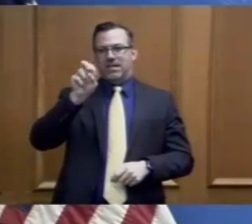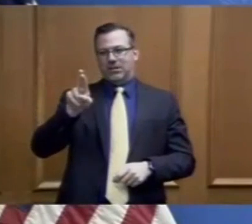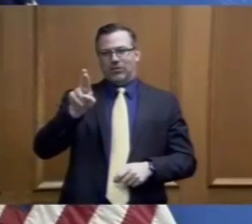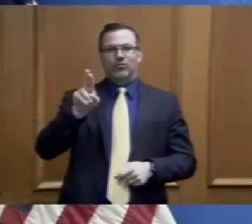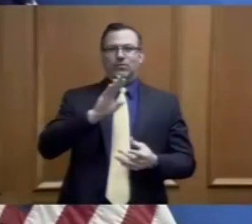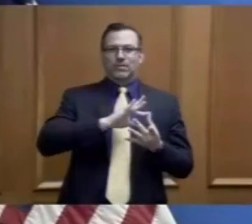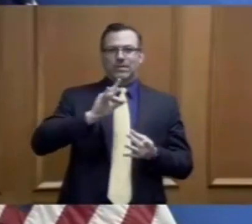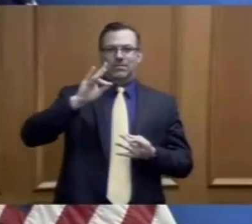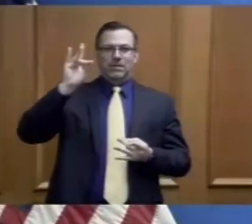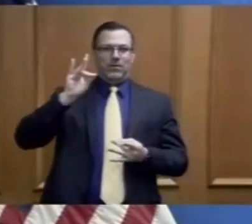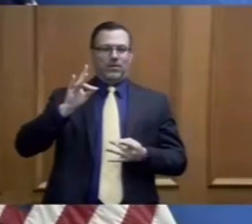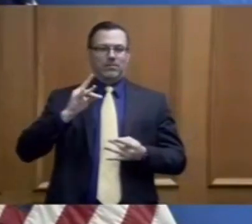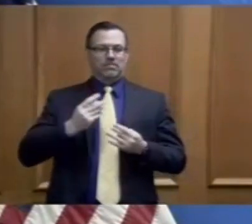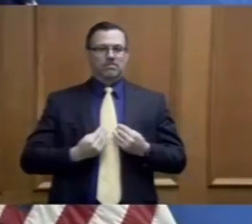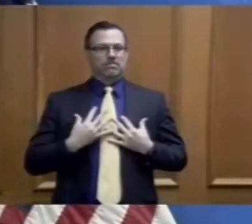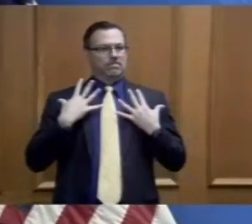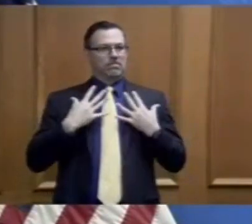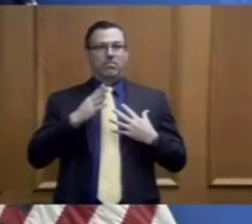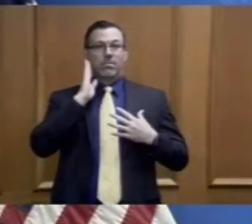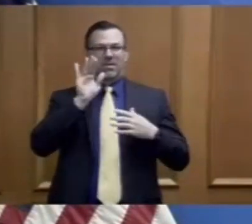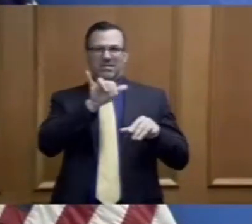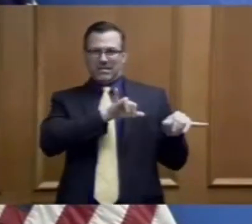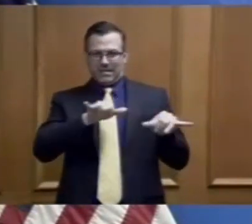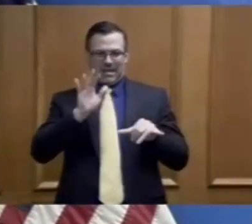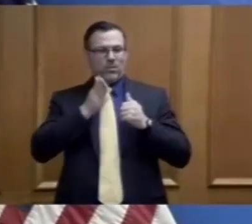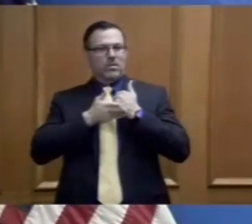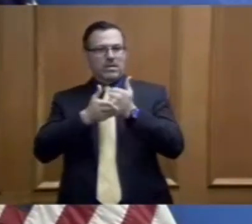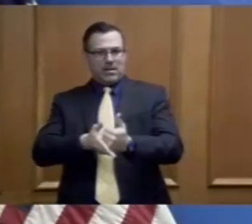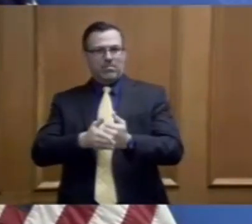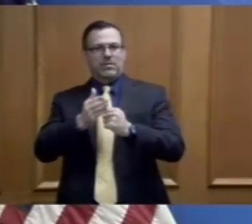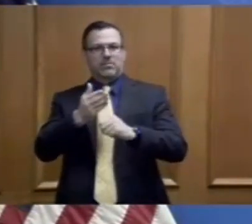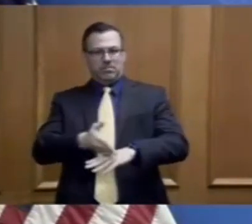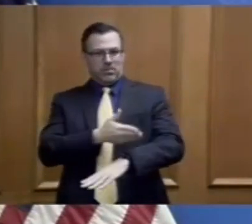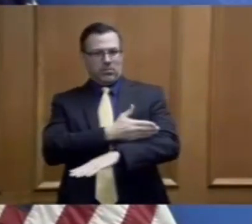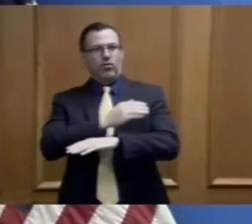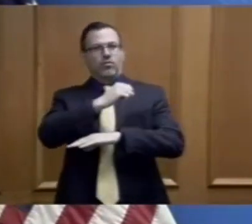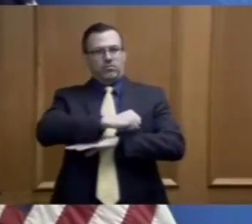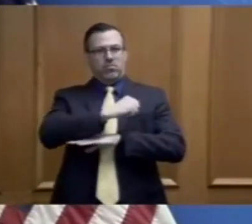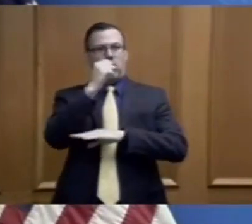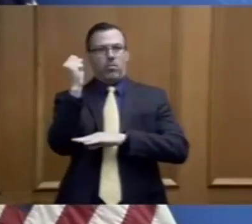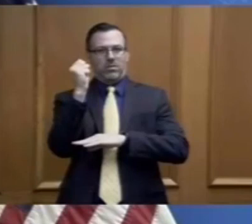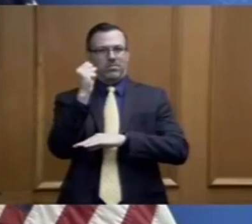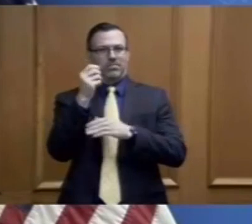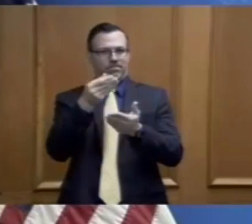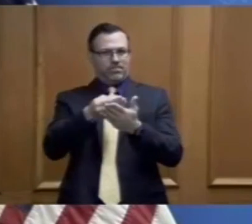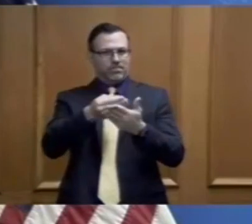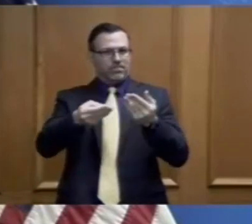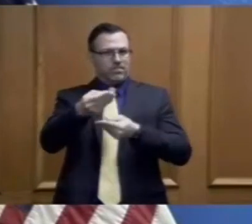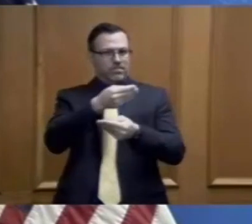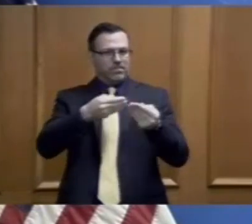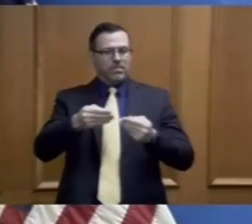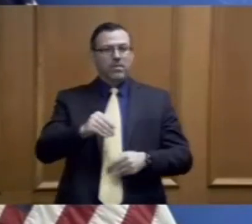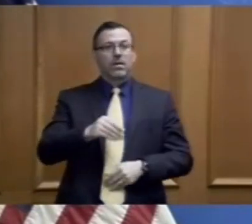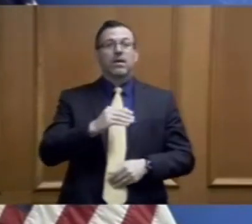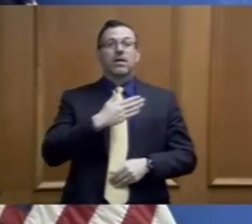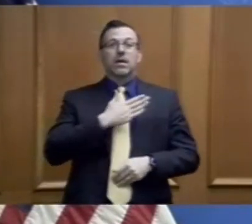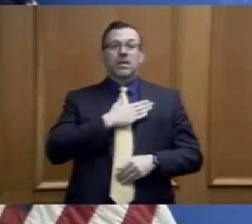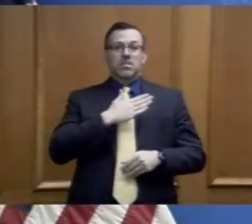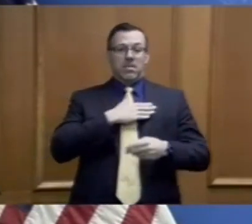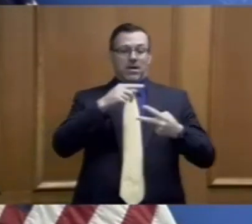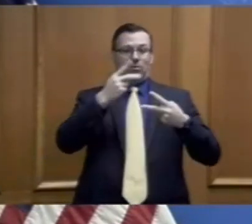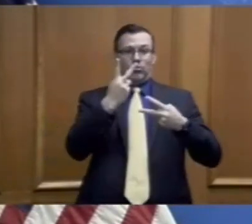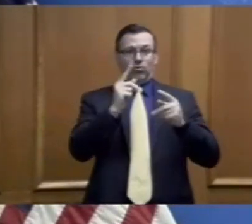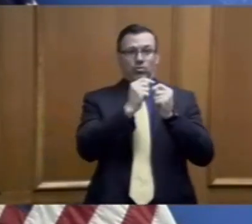volunteer spirit that will help us rebuild our economy. I tasked the Unified Command Group and Tennessee's